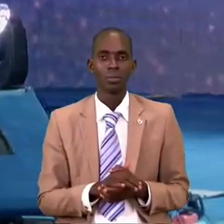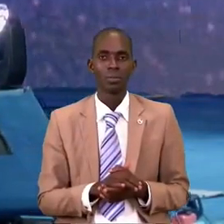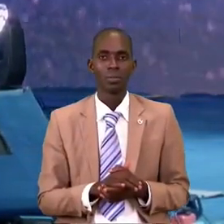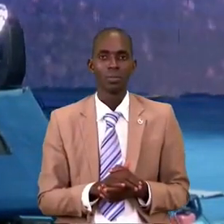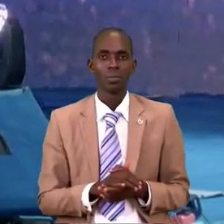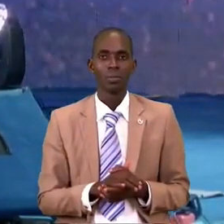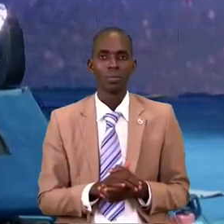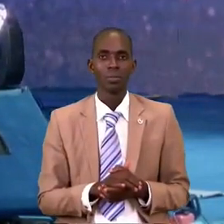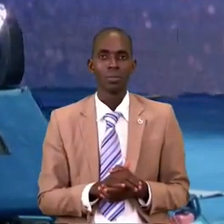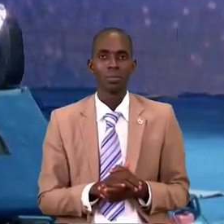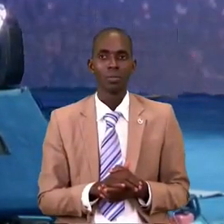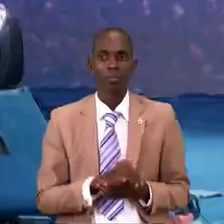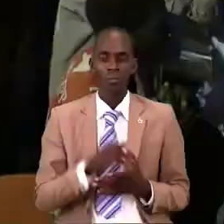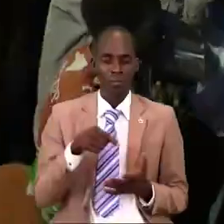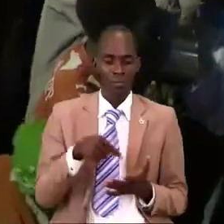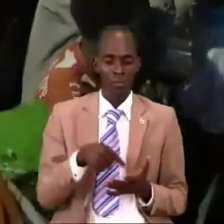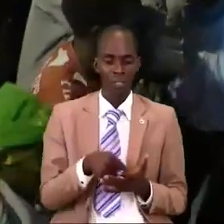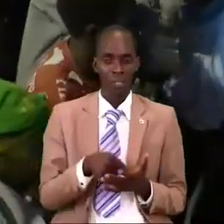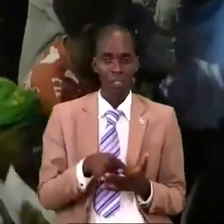Final for that sickness.